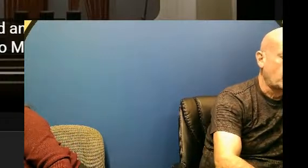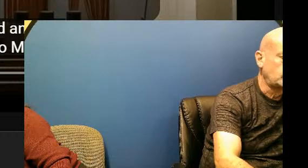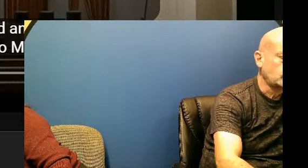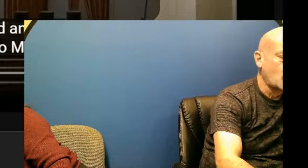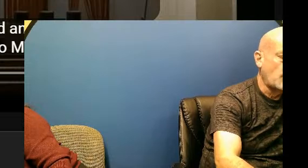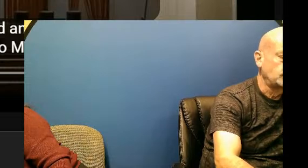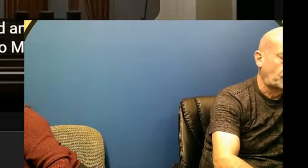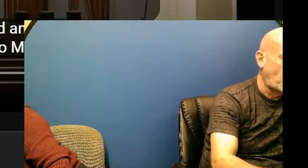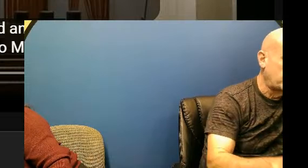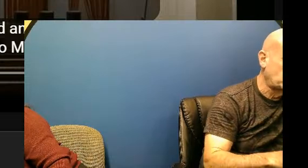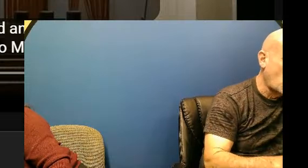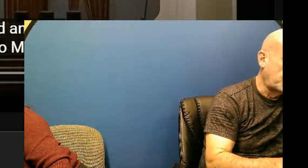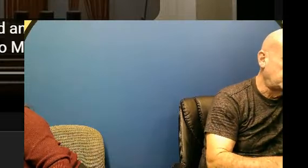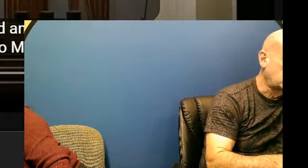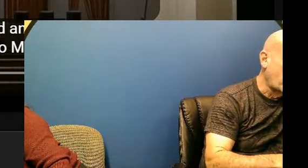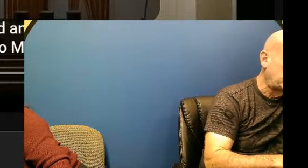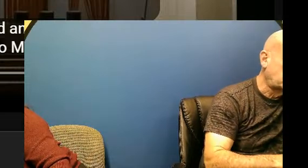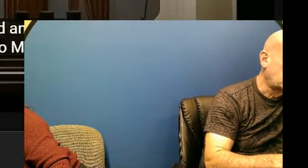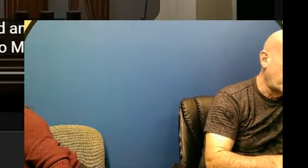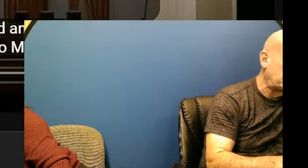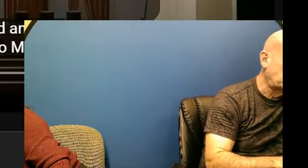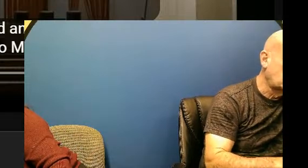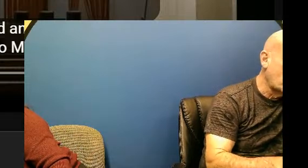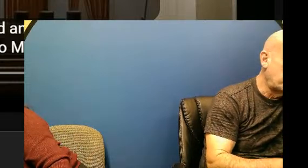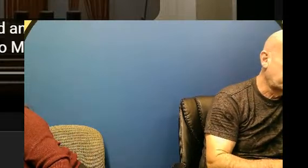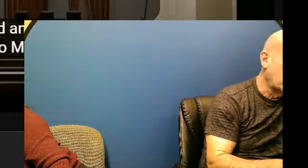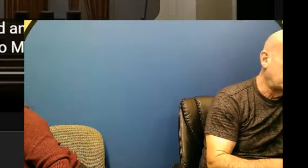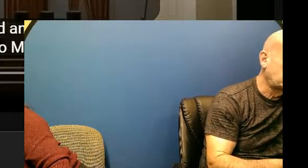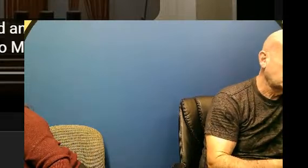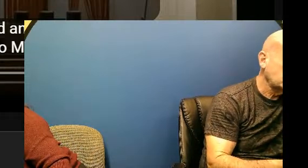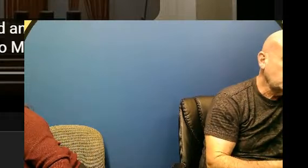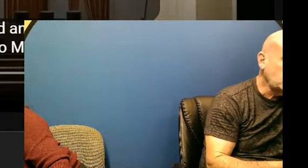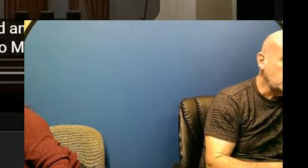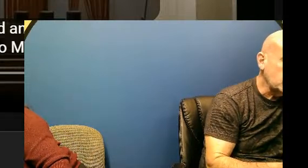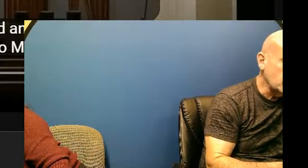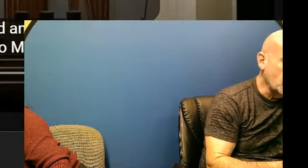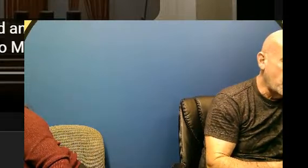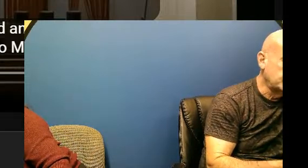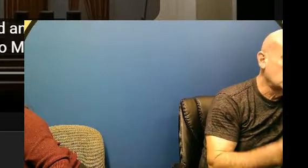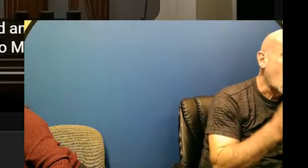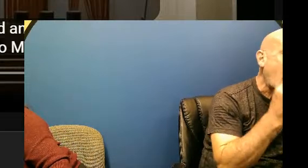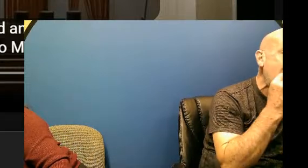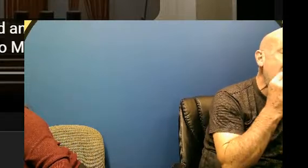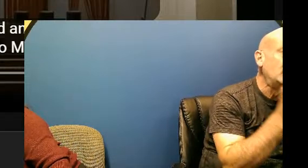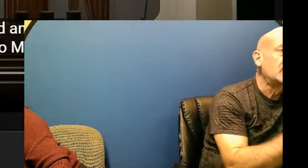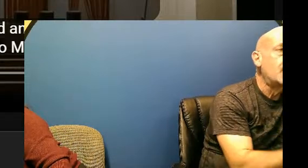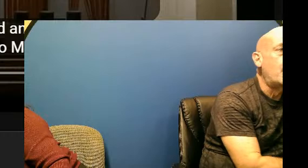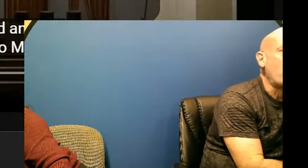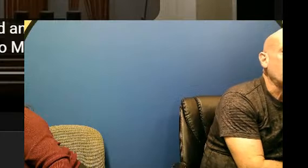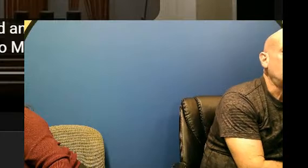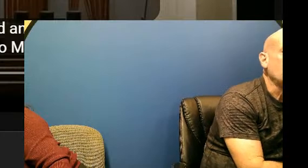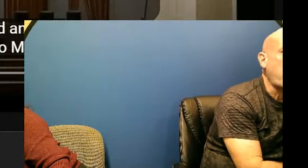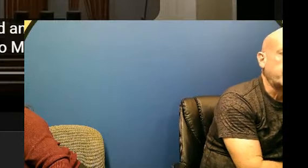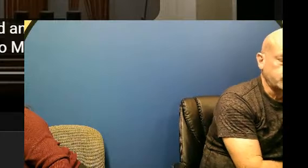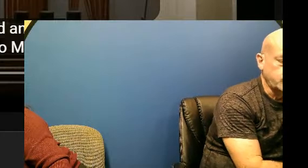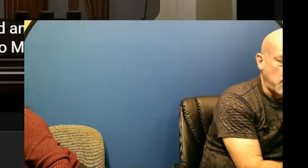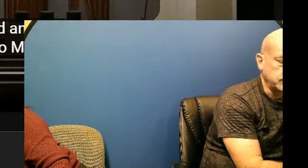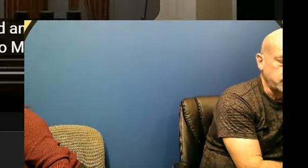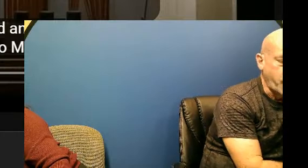Yes, there were various congresspersons, and in the record that we have in the DC circuit, there were conversation about the problem of data security